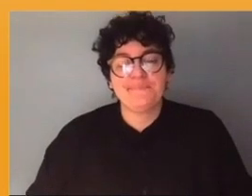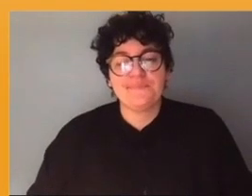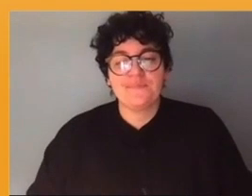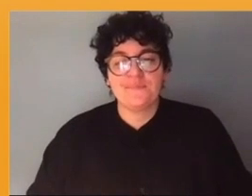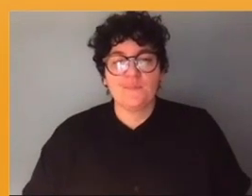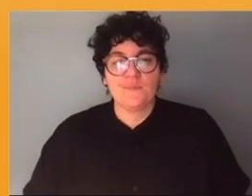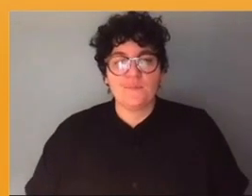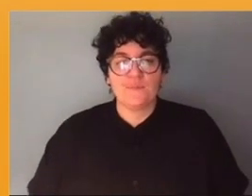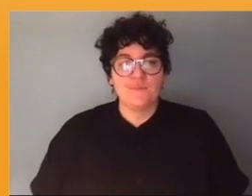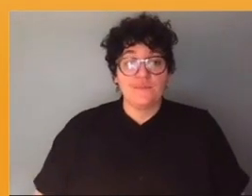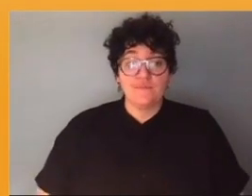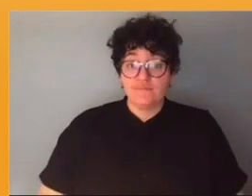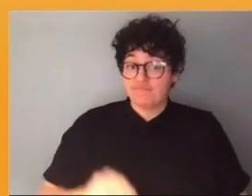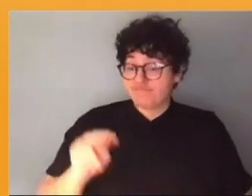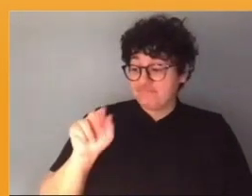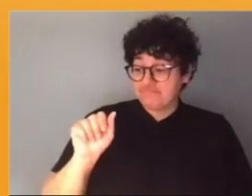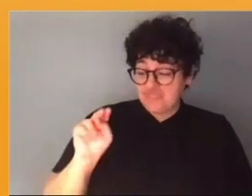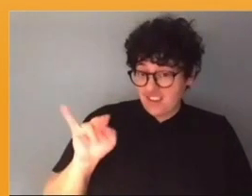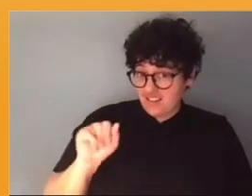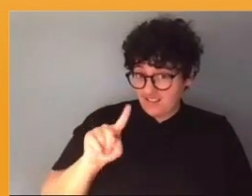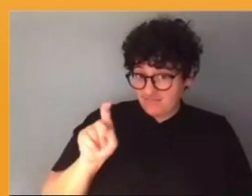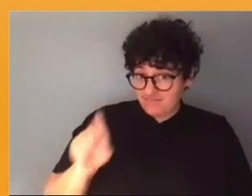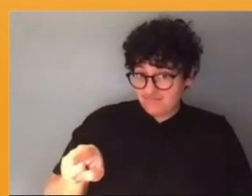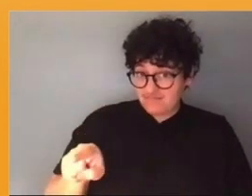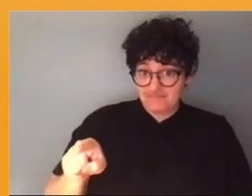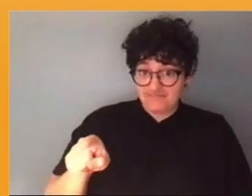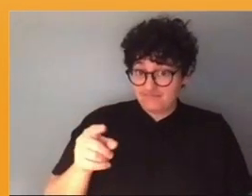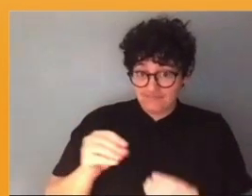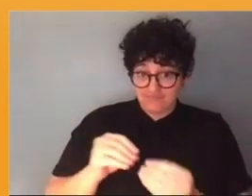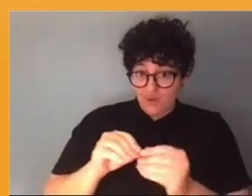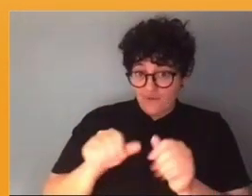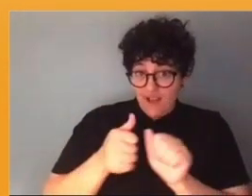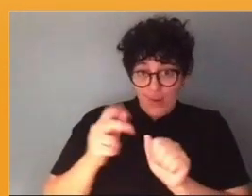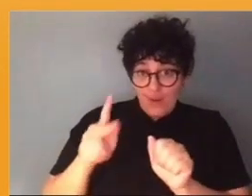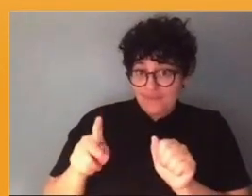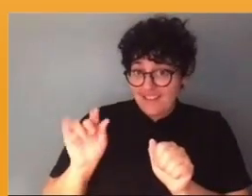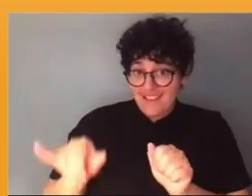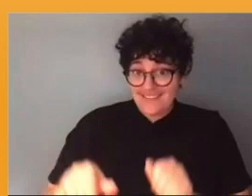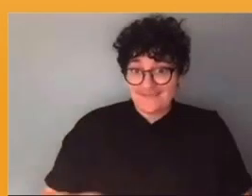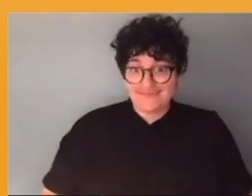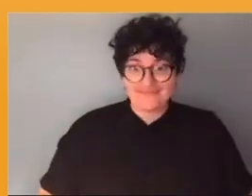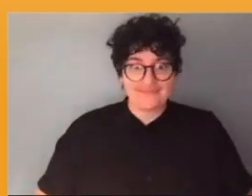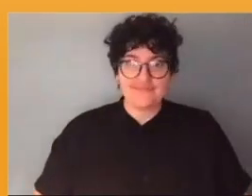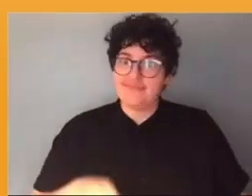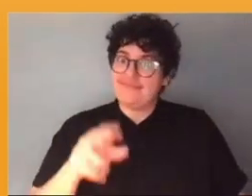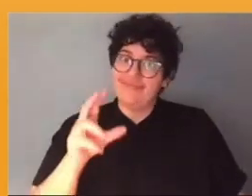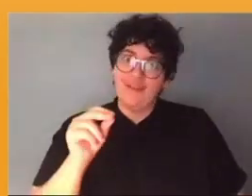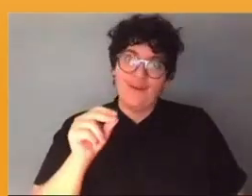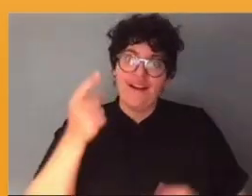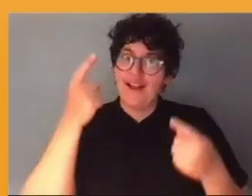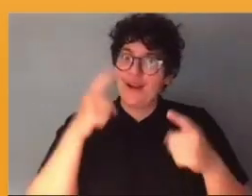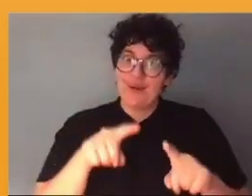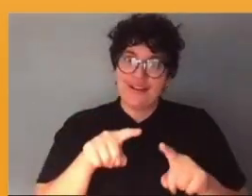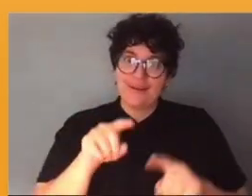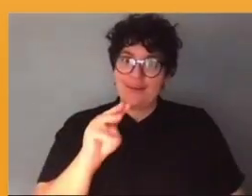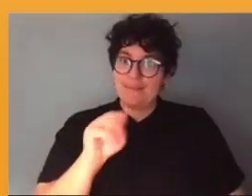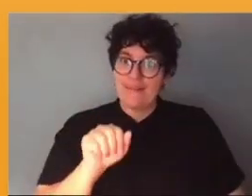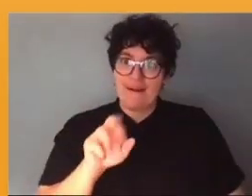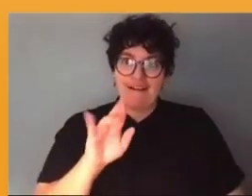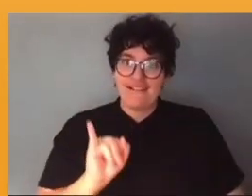Absolutely. Naina, any follow-ups to that, things that occurred? No, I just agree with what Mari said. I think that